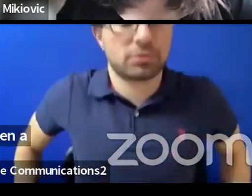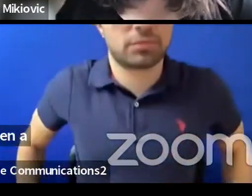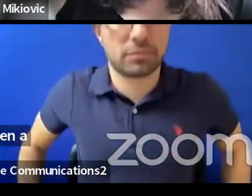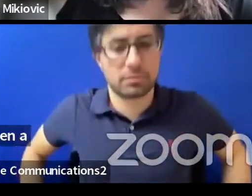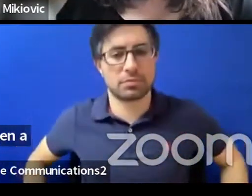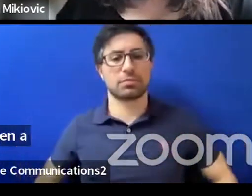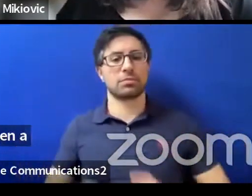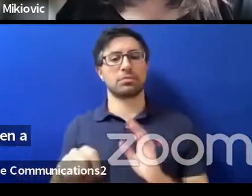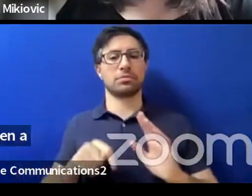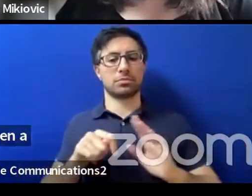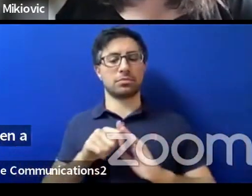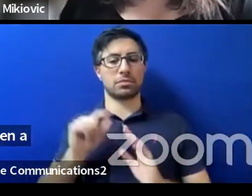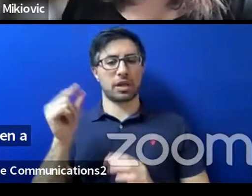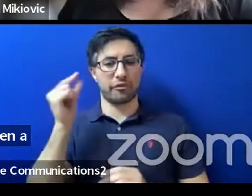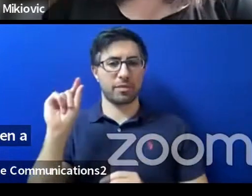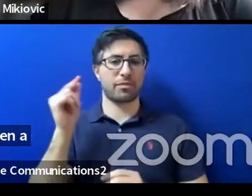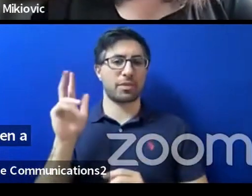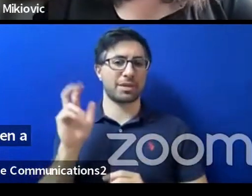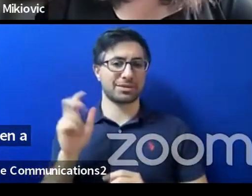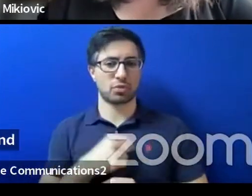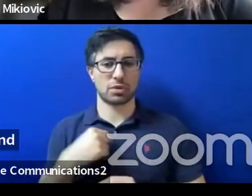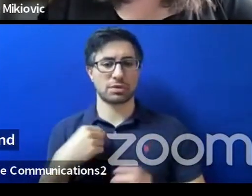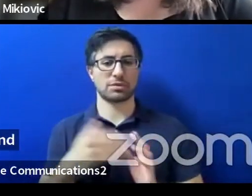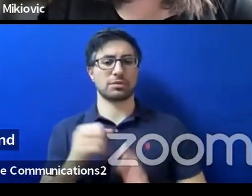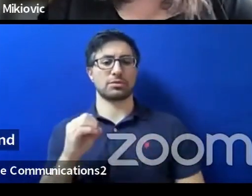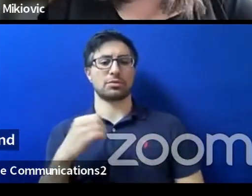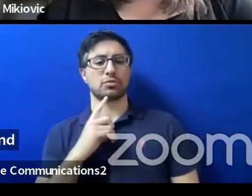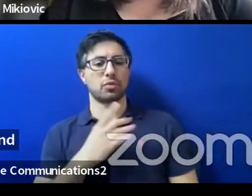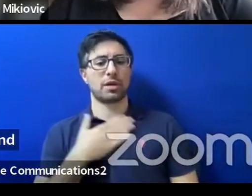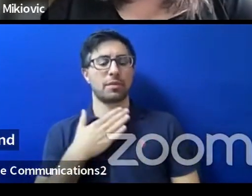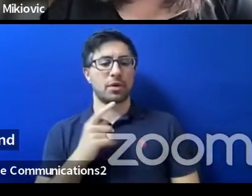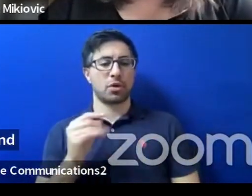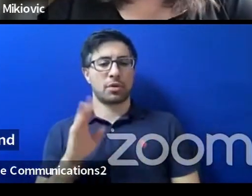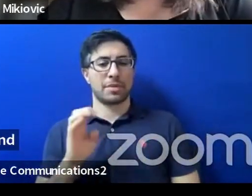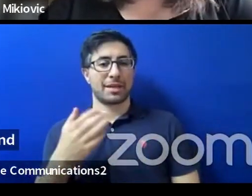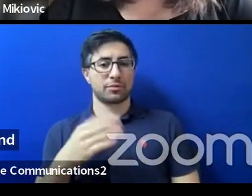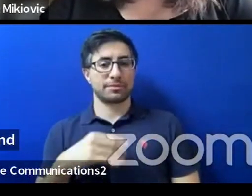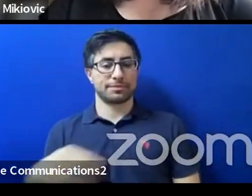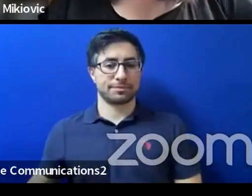the government and the government listening to us. So, and again, I'm really happy to be here.